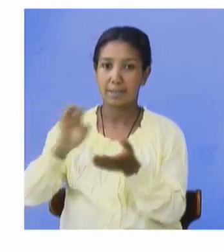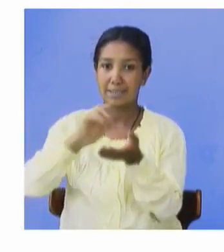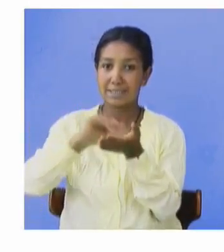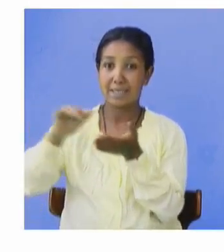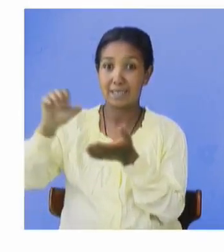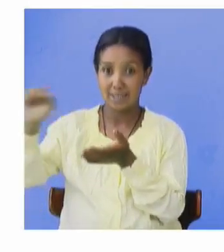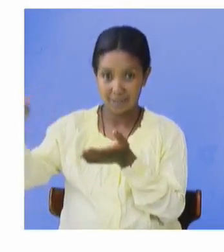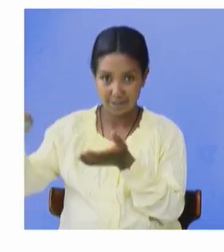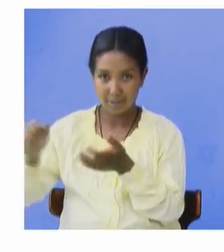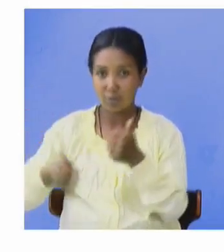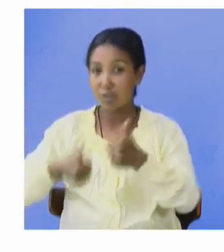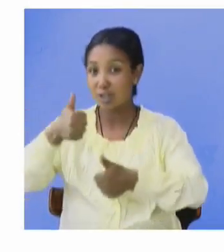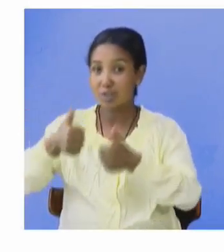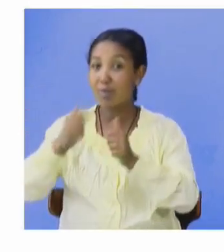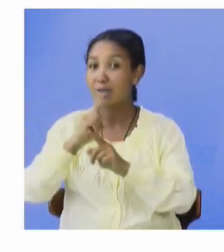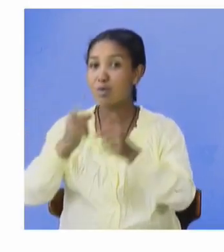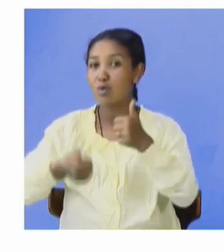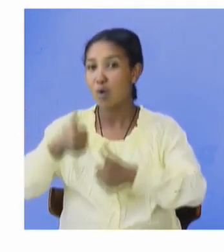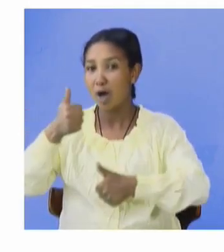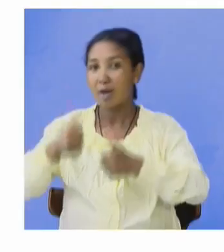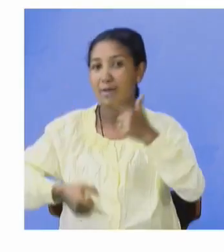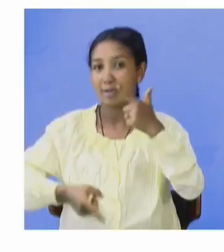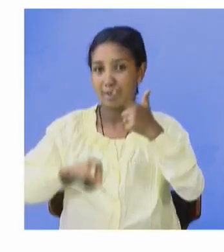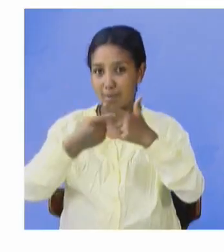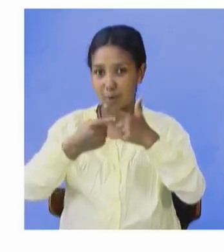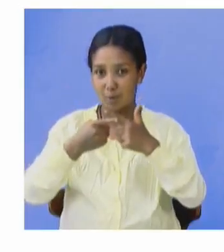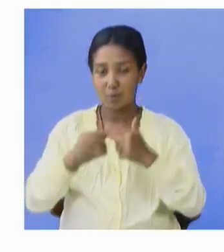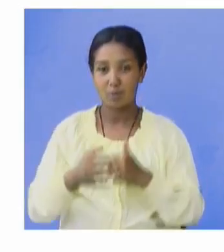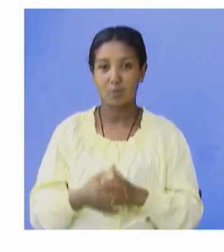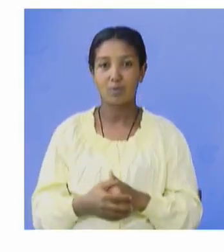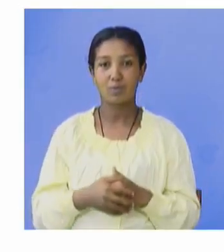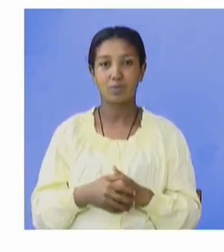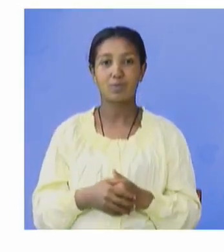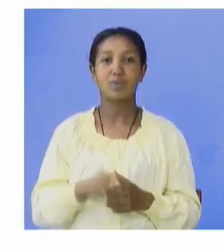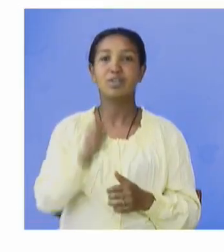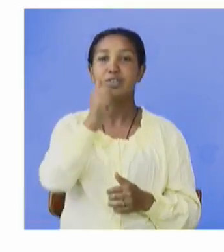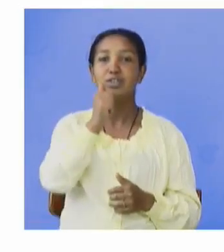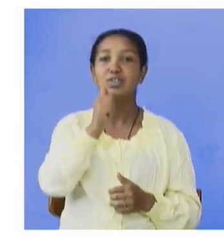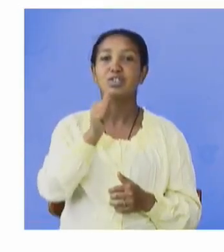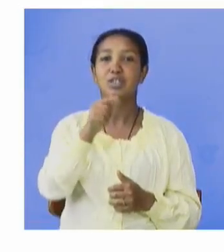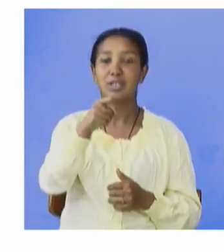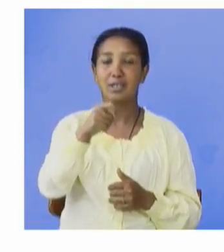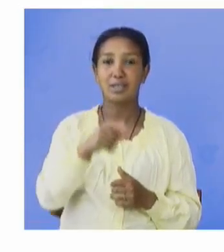studies. Question number 2. She